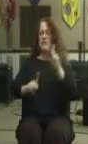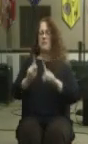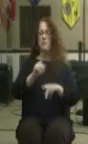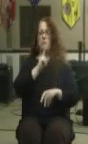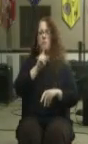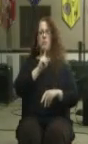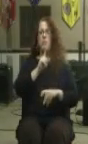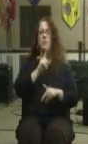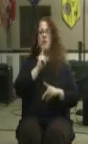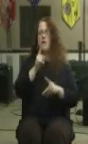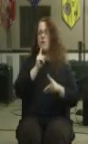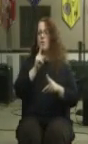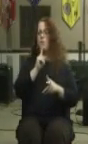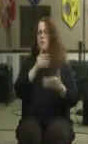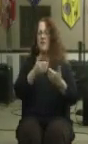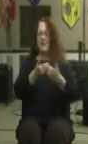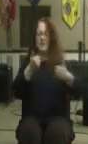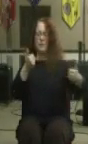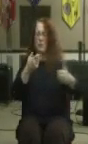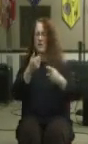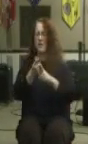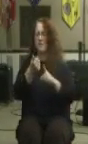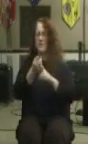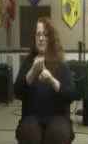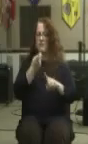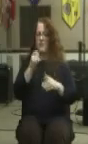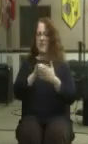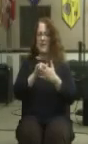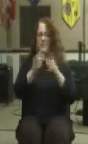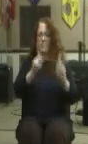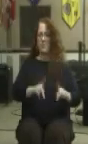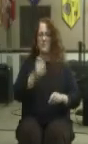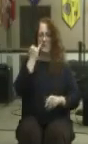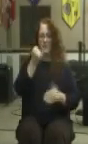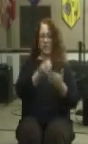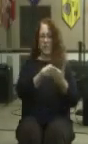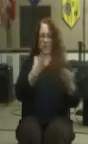rich, that's only used to rich people, we get a little snooty with them.